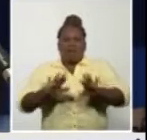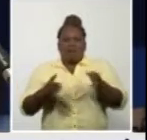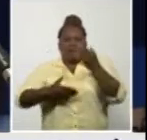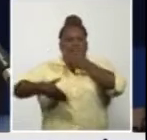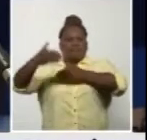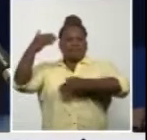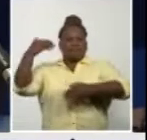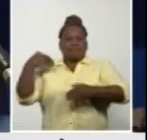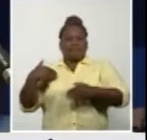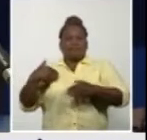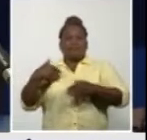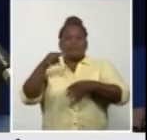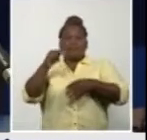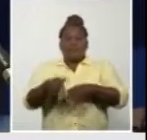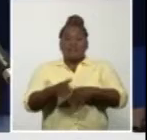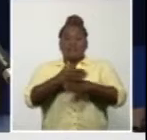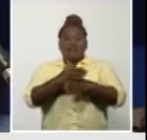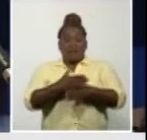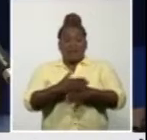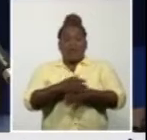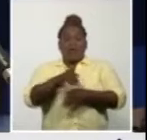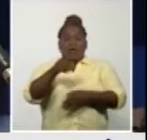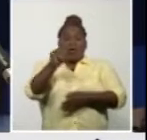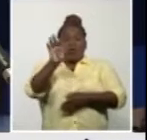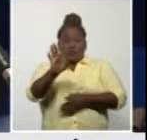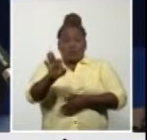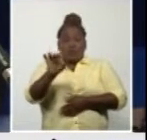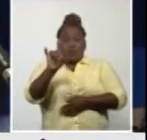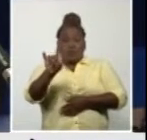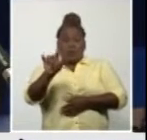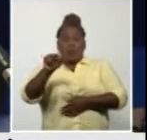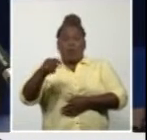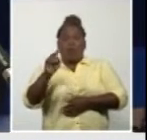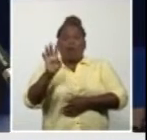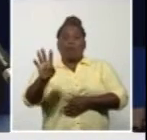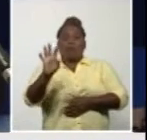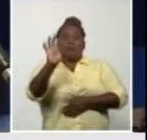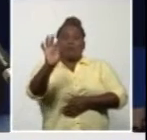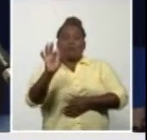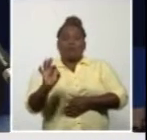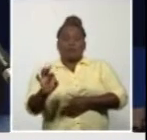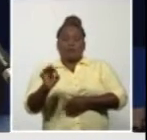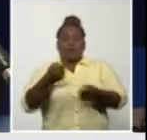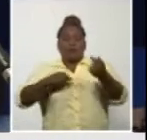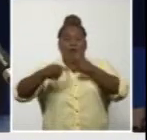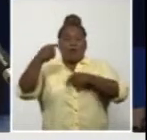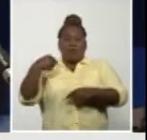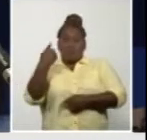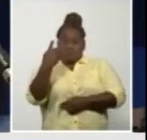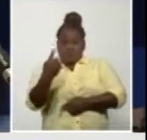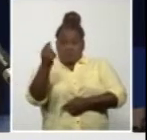country have been contacts of another case that had been previously diagnosed.